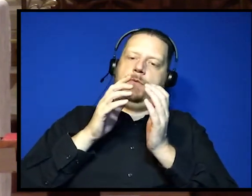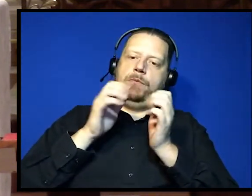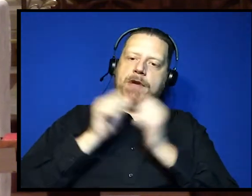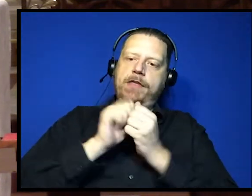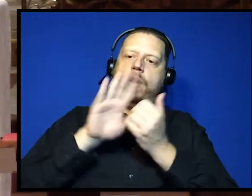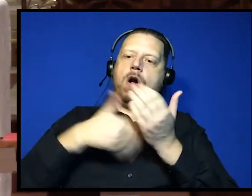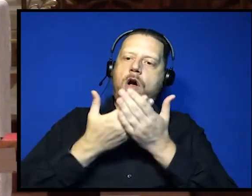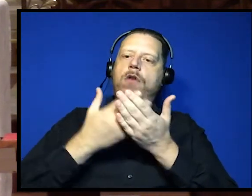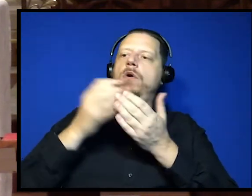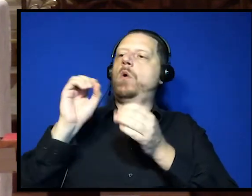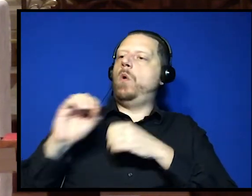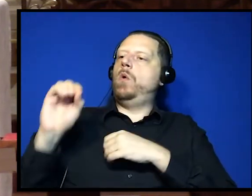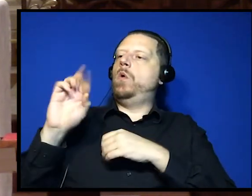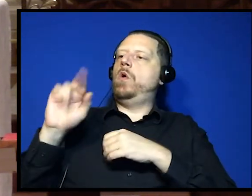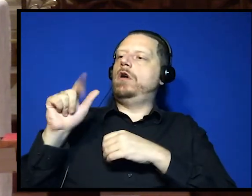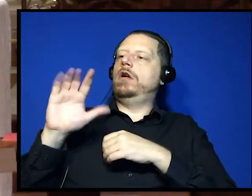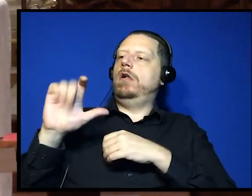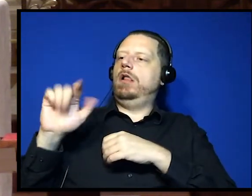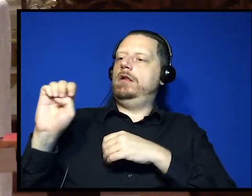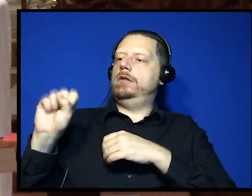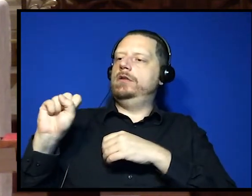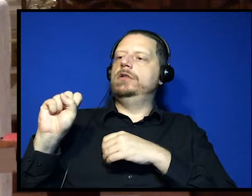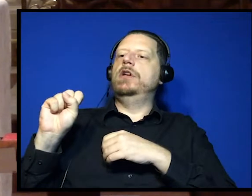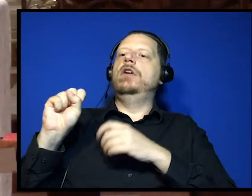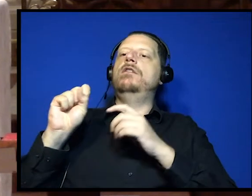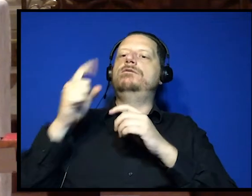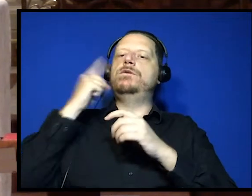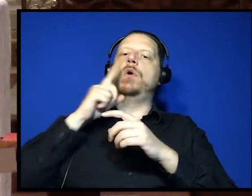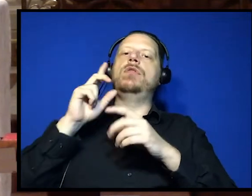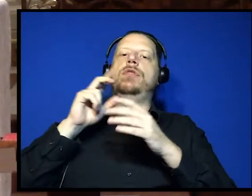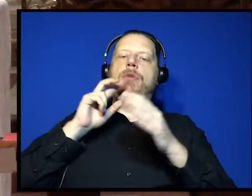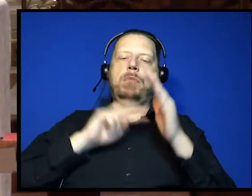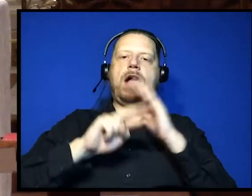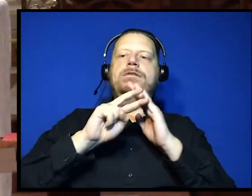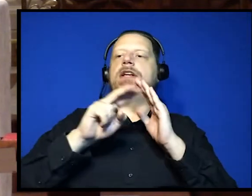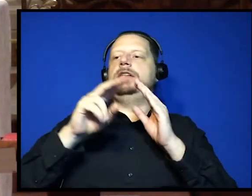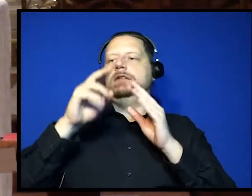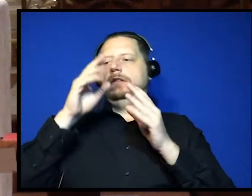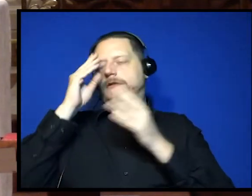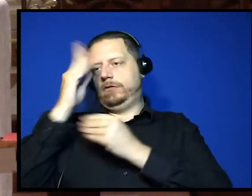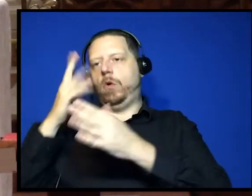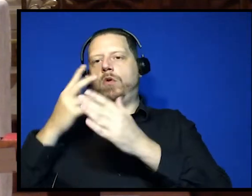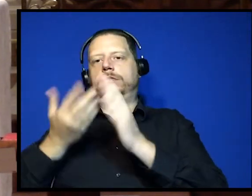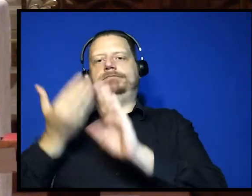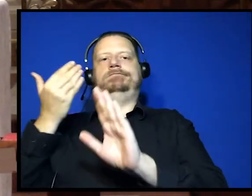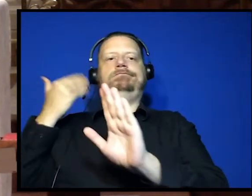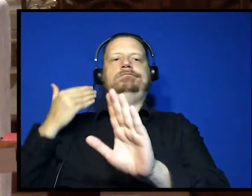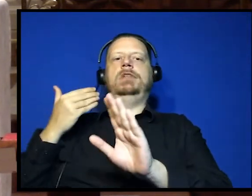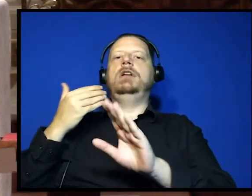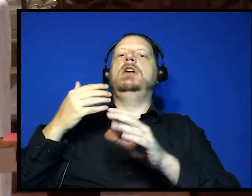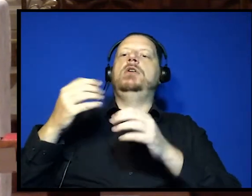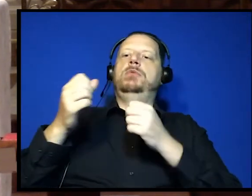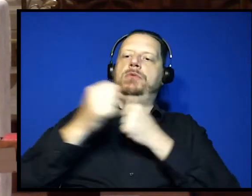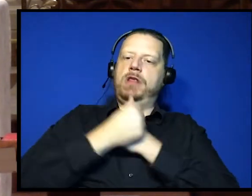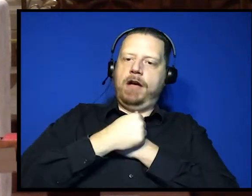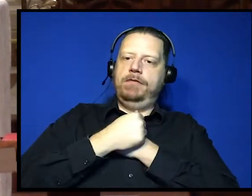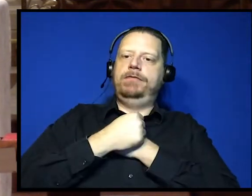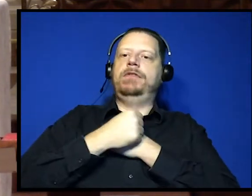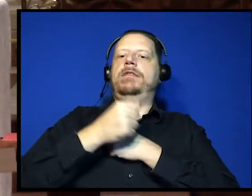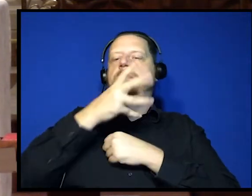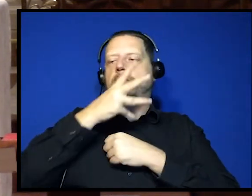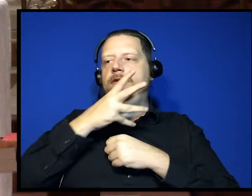the oracles of the prophets foretold him, the Virgin Mother longed for him with love beyond all